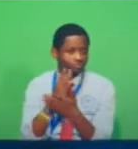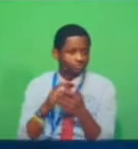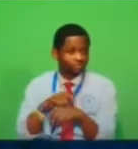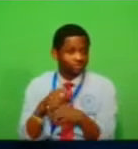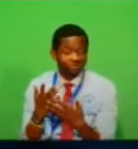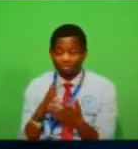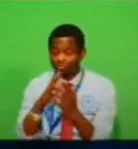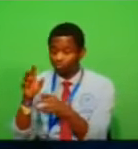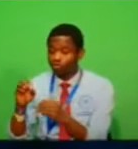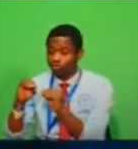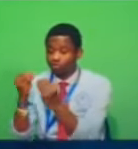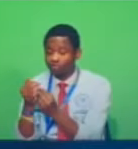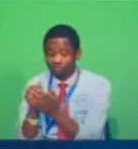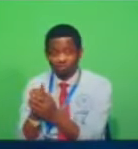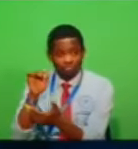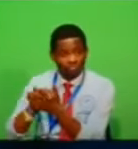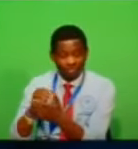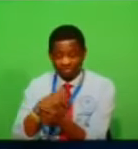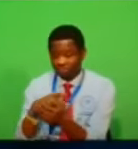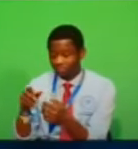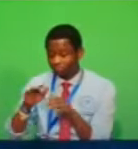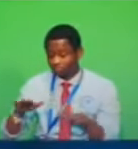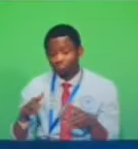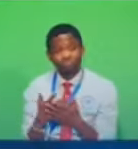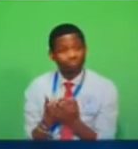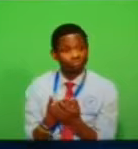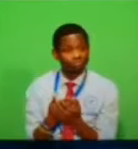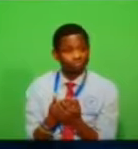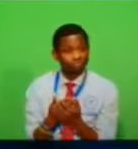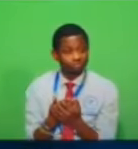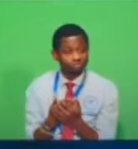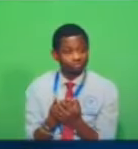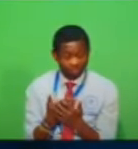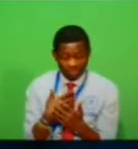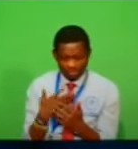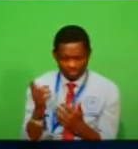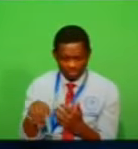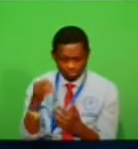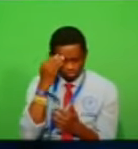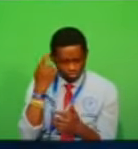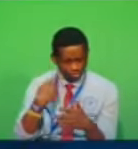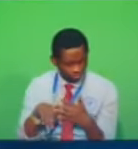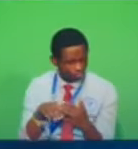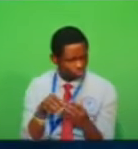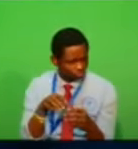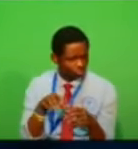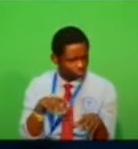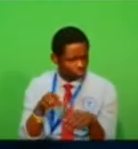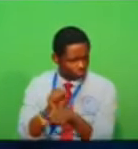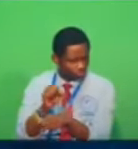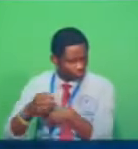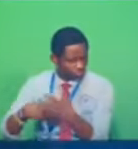and kids, there is an agenda because they must appreciate what I'm going through. They must be part of it. There are some